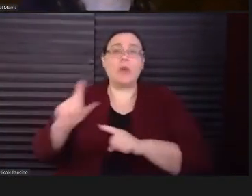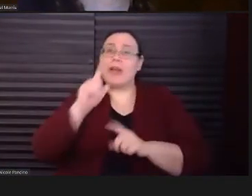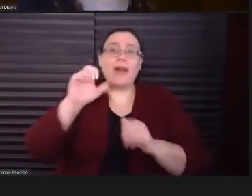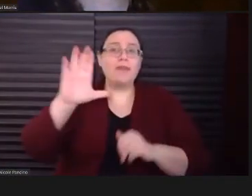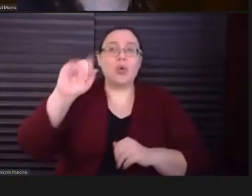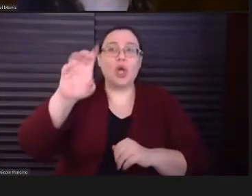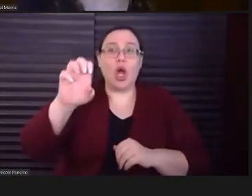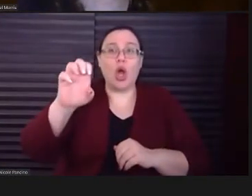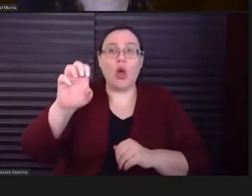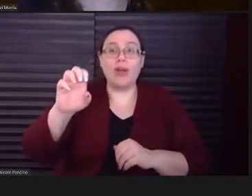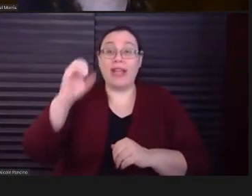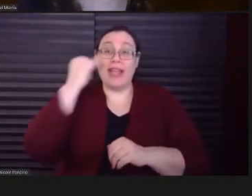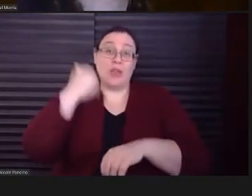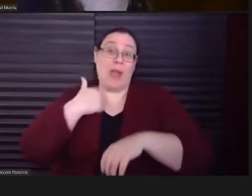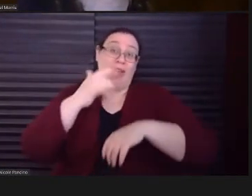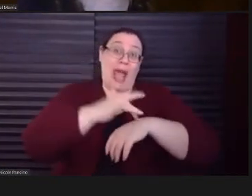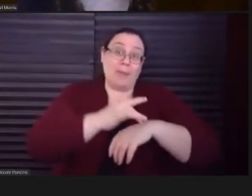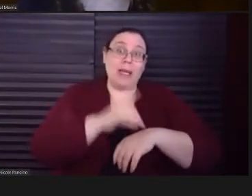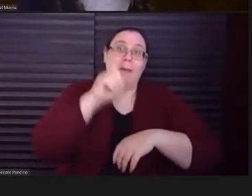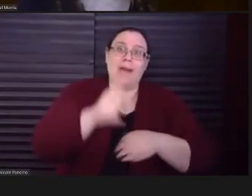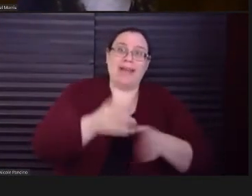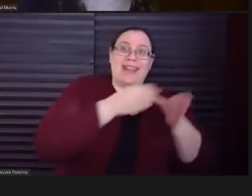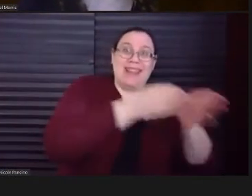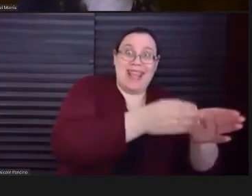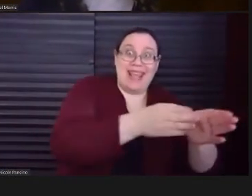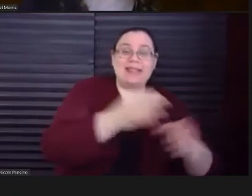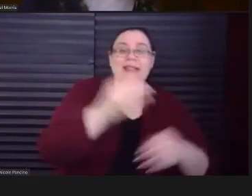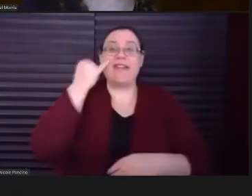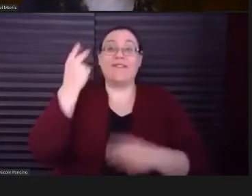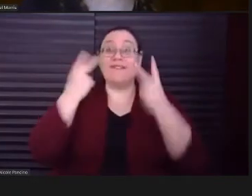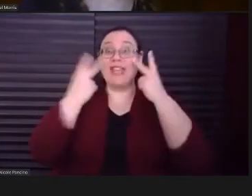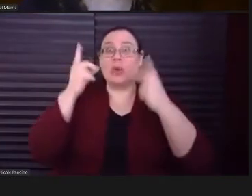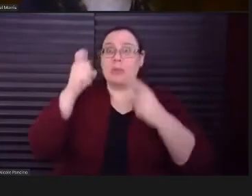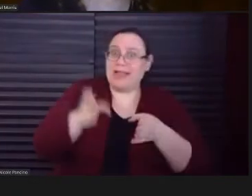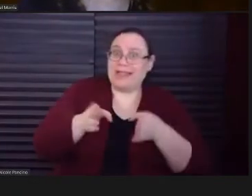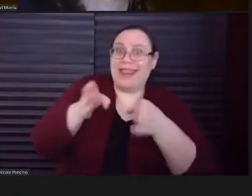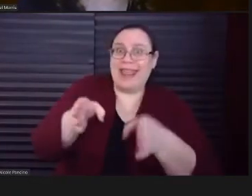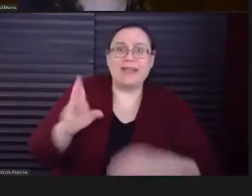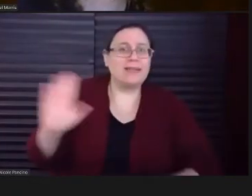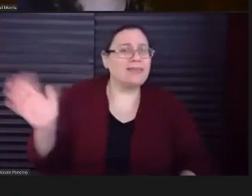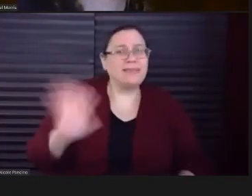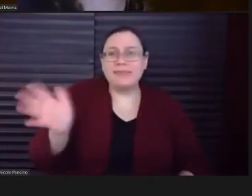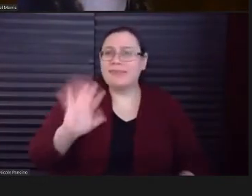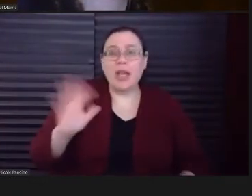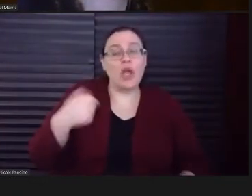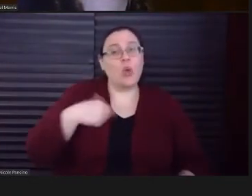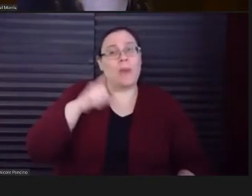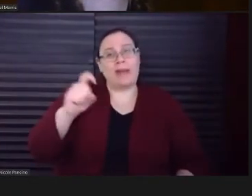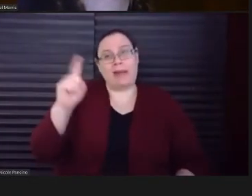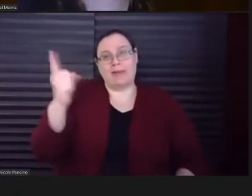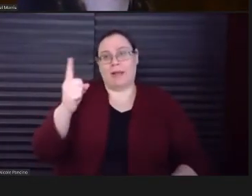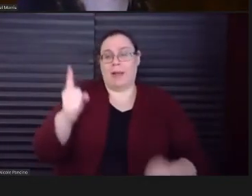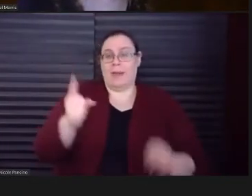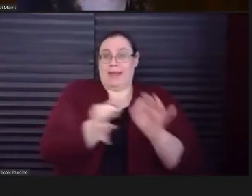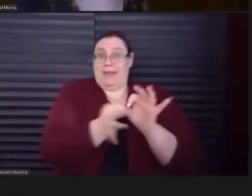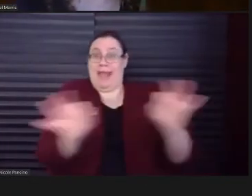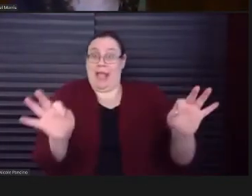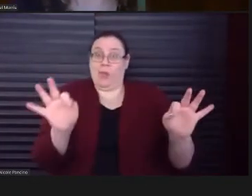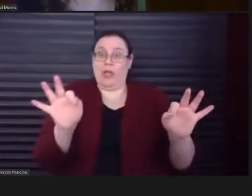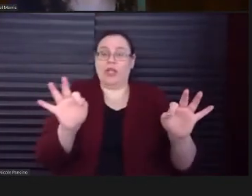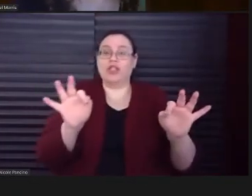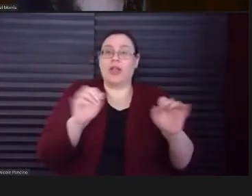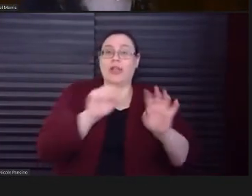you have a haptic, have this path. If I have visual, I have this path. We need to come with some kind of language that can be interpreted by